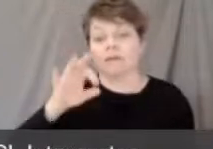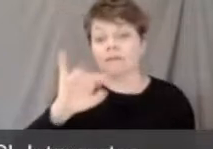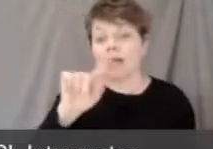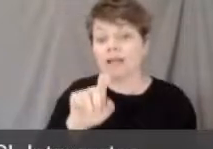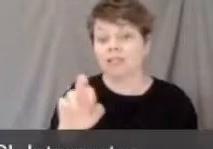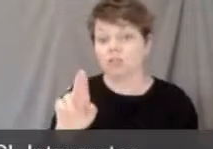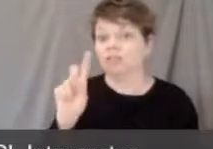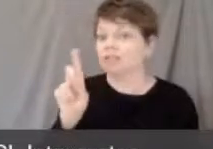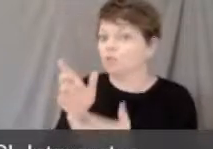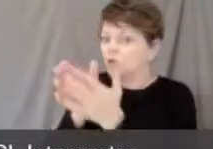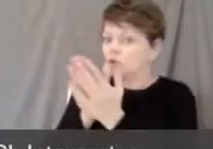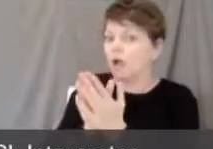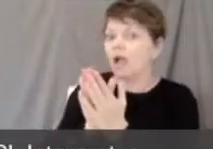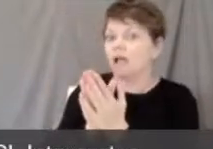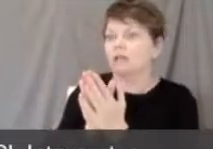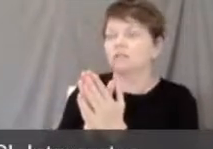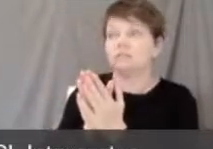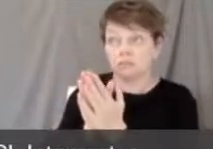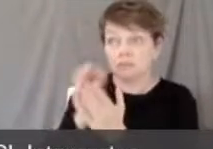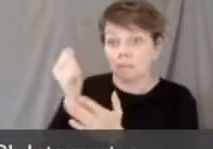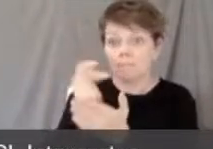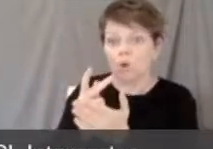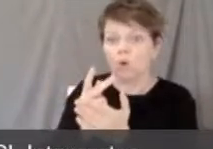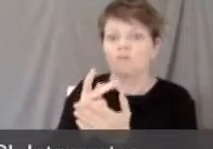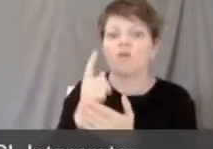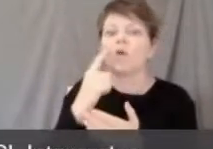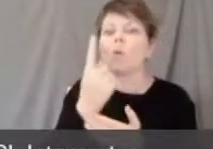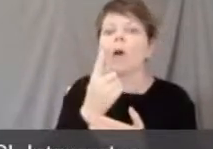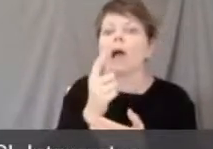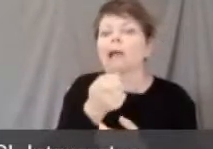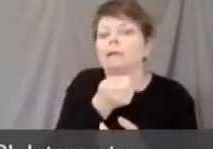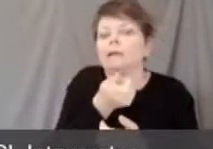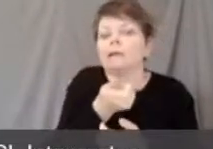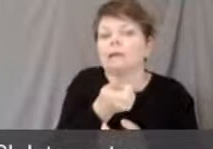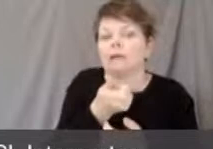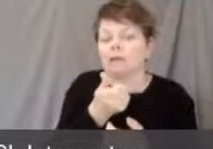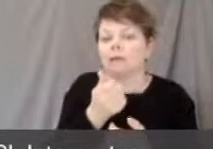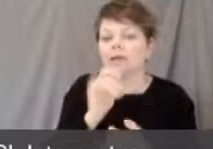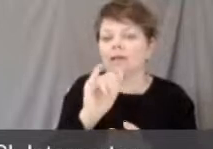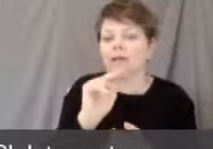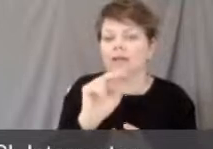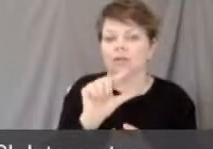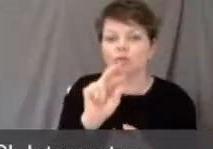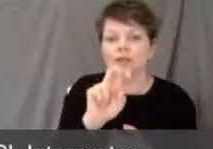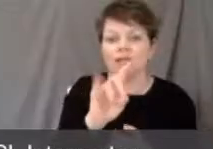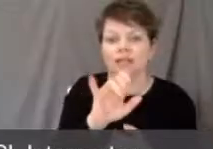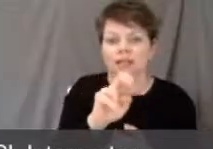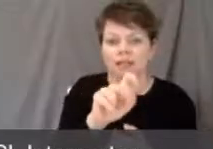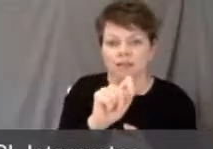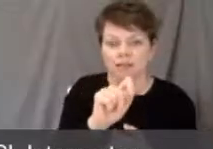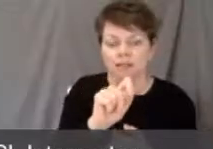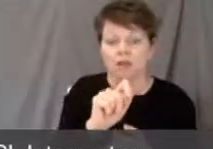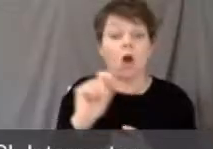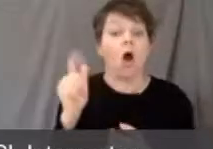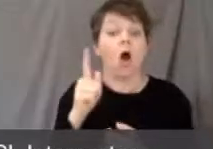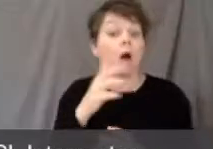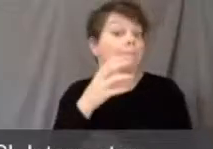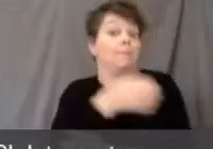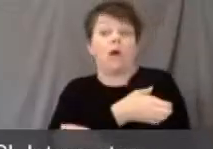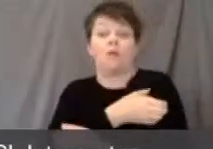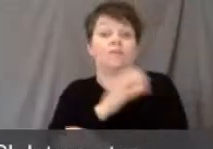approved to do a slight change in an inactive ingredient, but all of the active ingredients are completely the same except for the